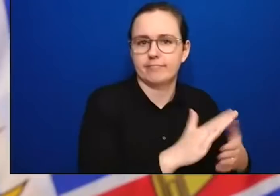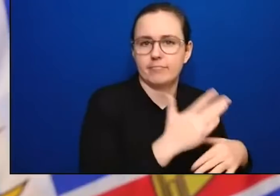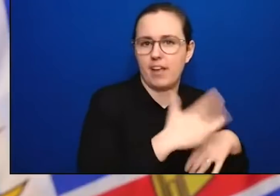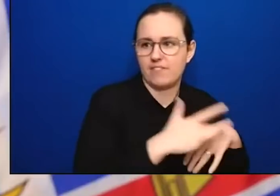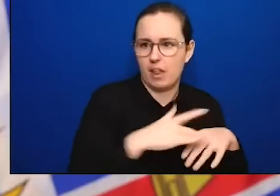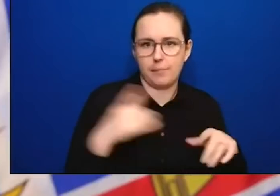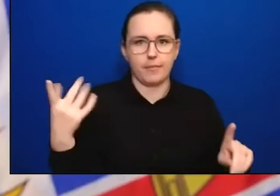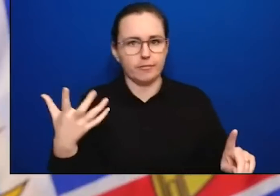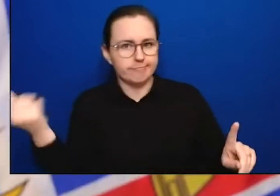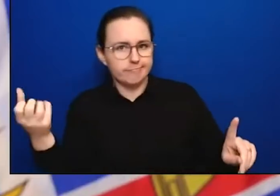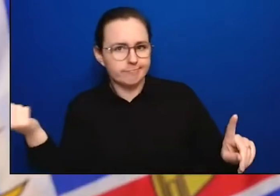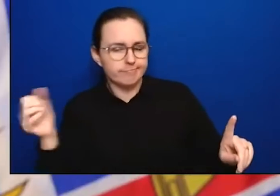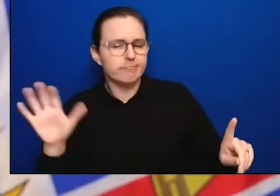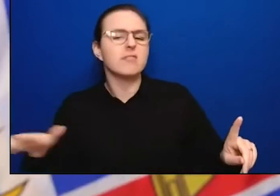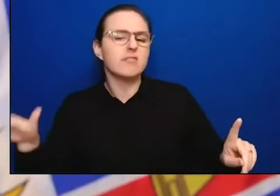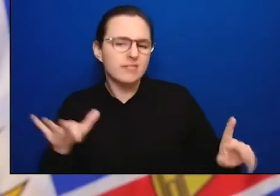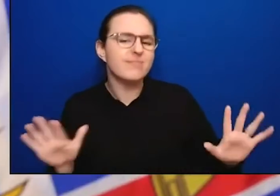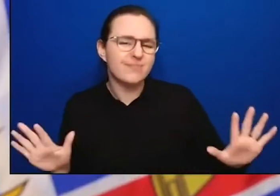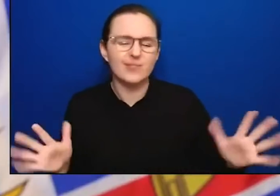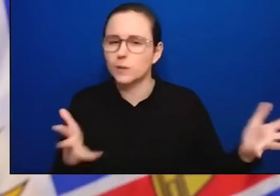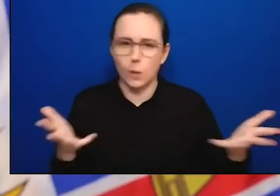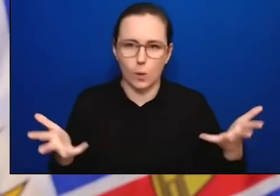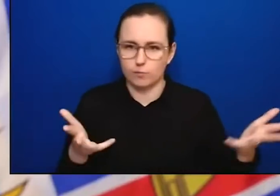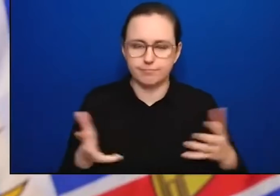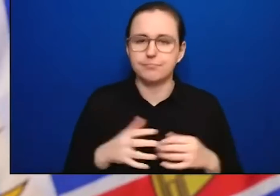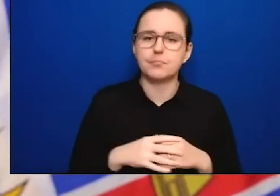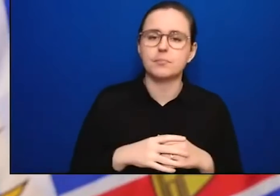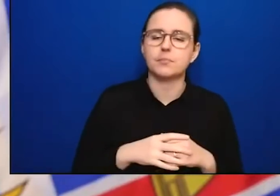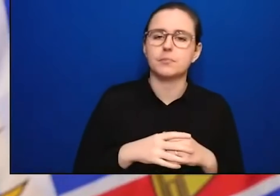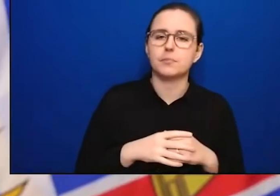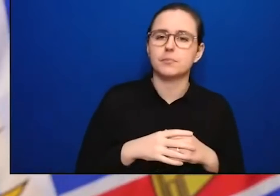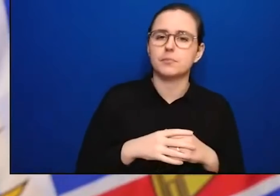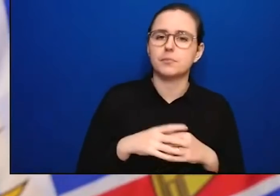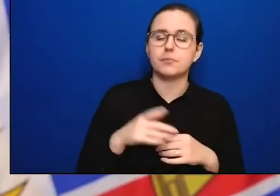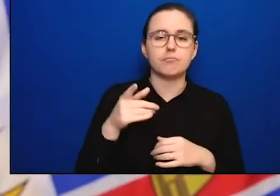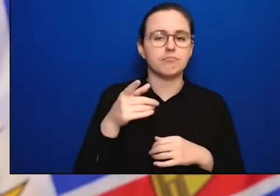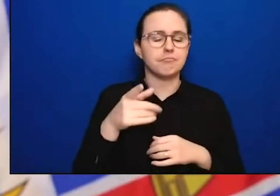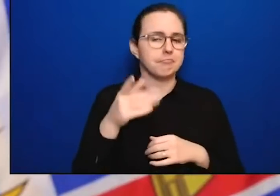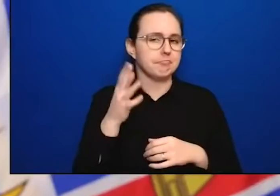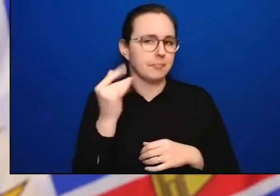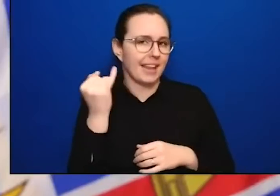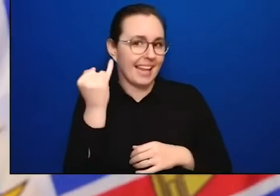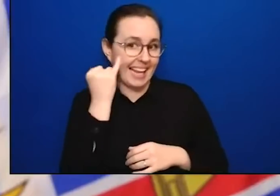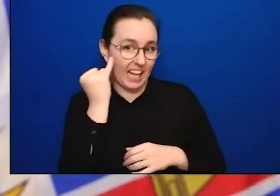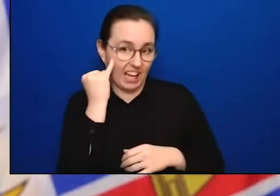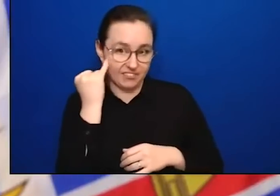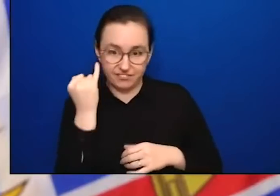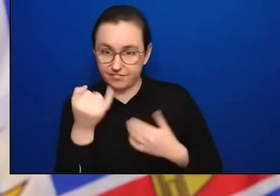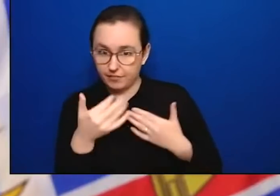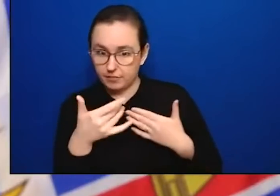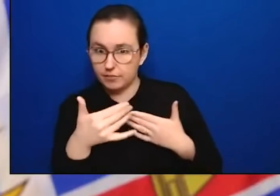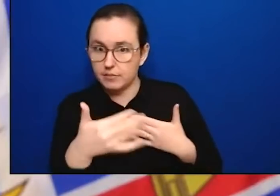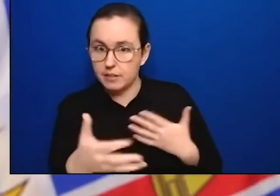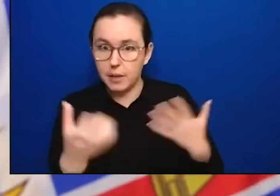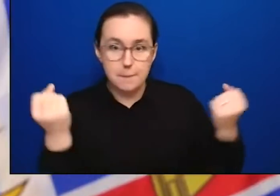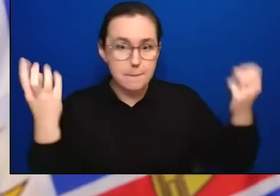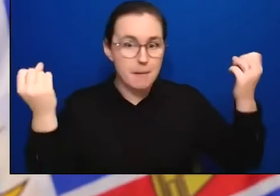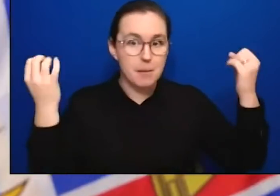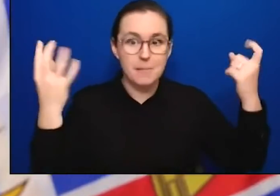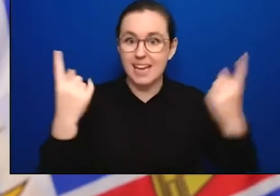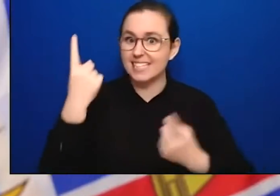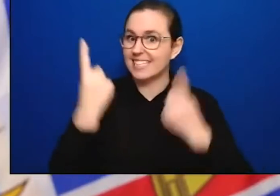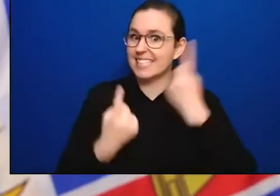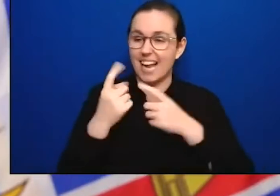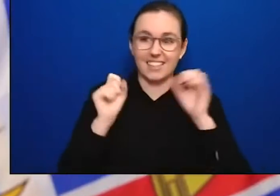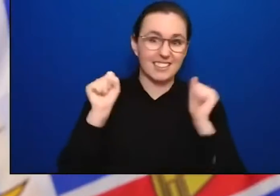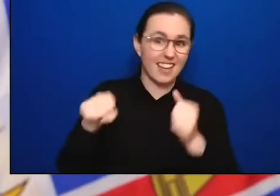well. We will and will continue to make rapid tests available in those settings where they are most useful first. And if and